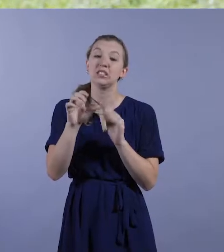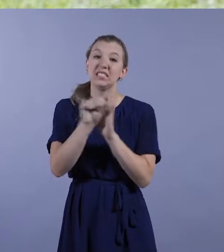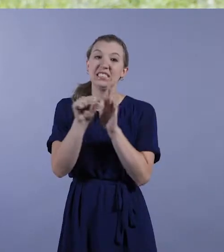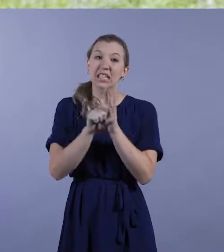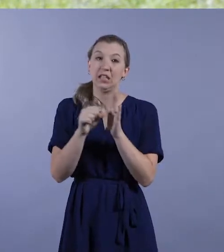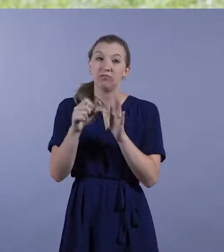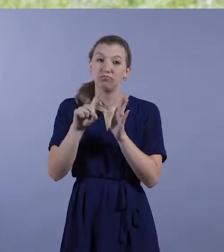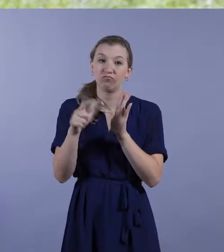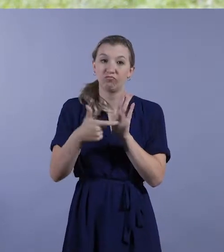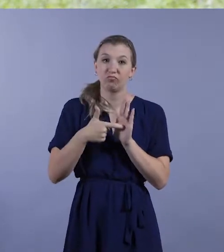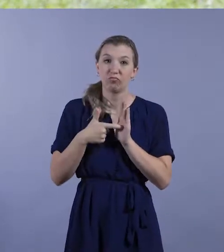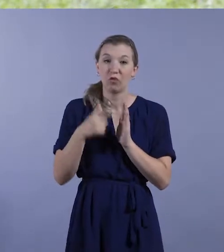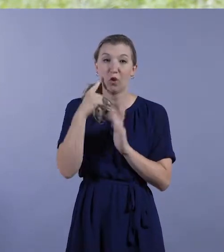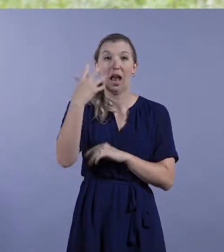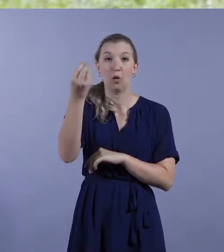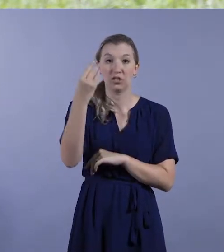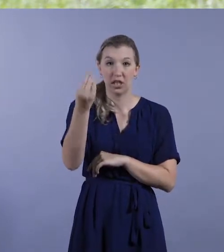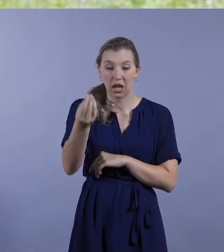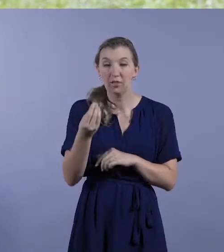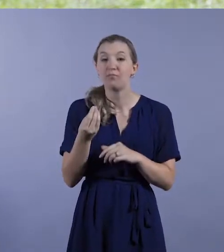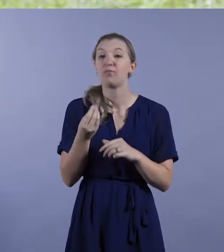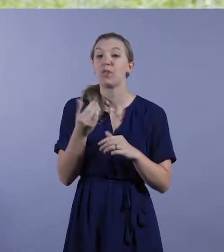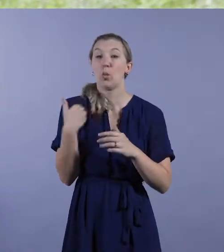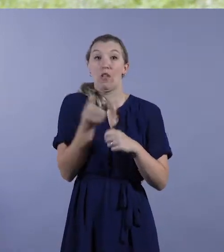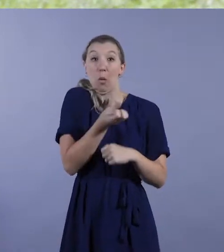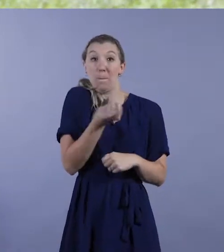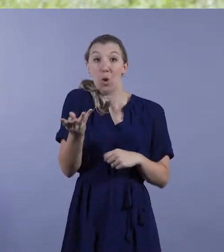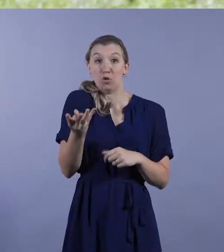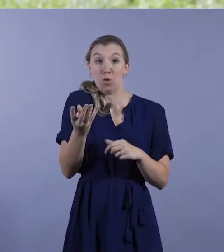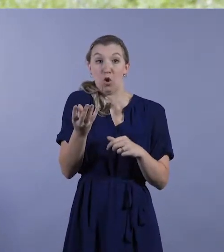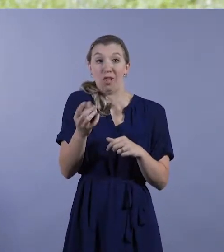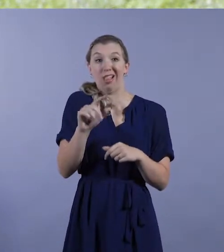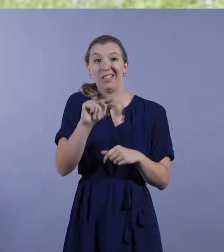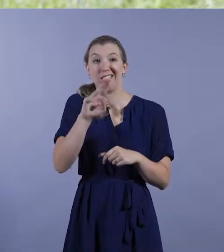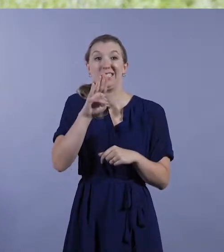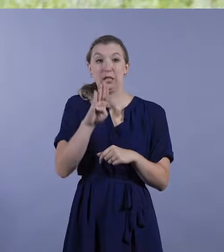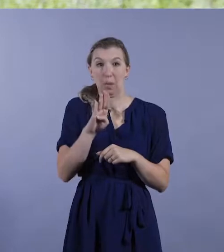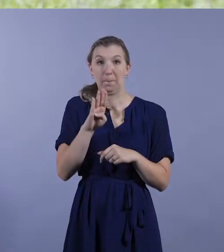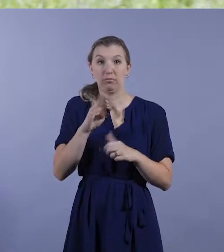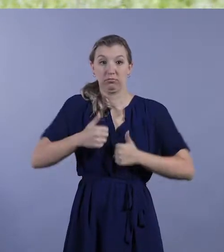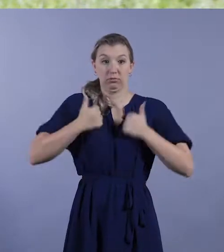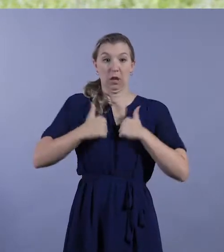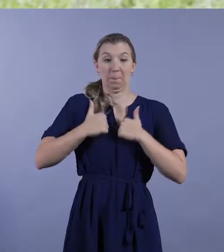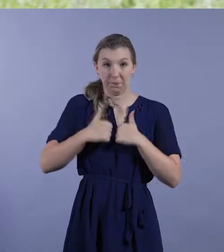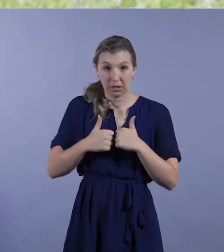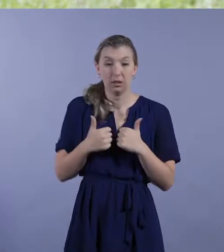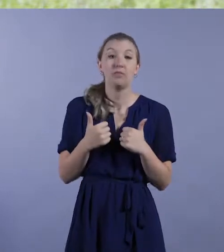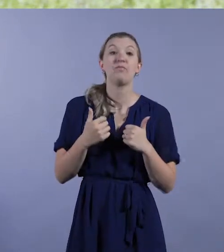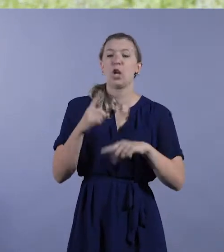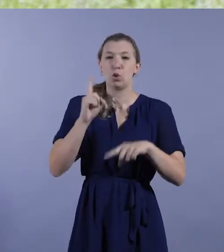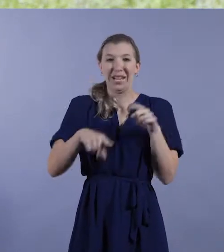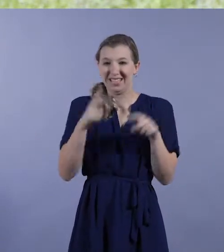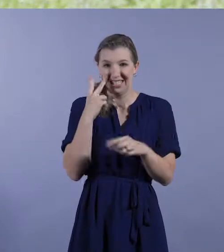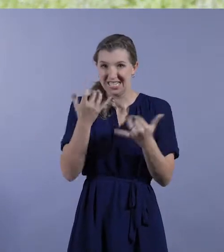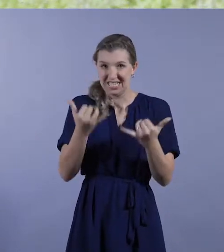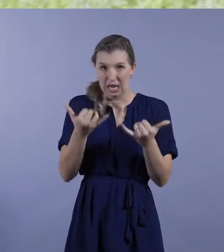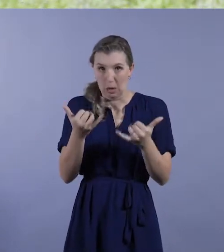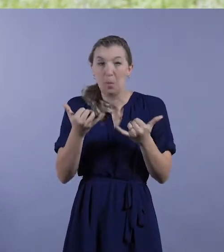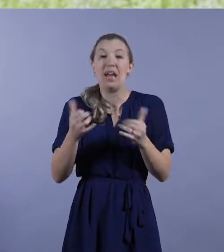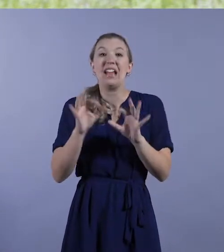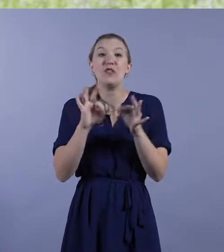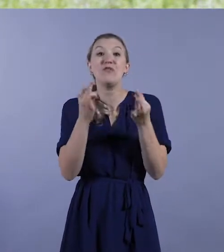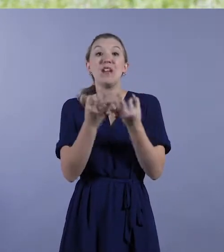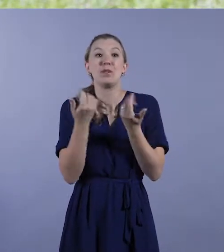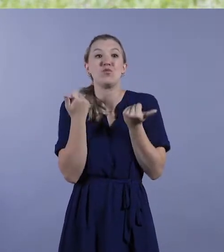outside gatherings. We're using multiple tubs today, not just one. And you can't see it now, but families were trying